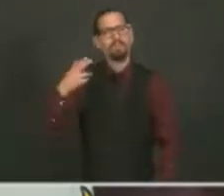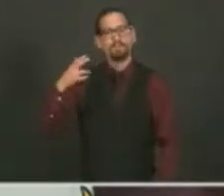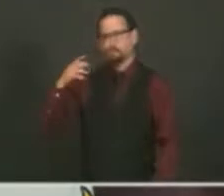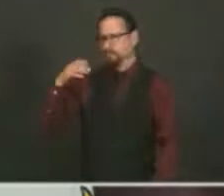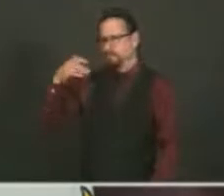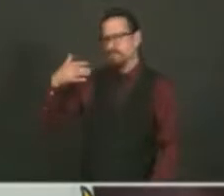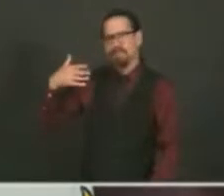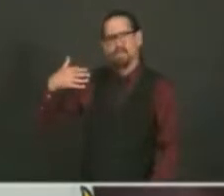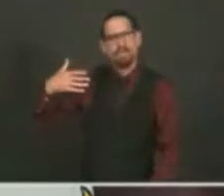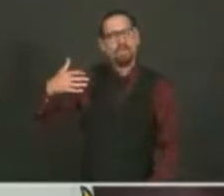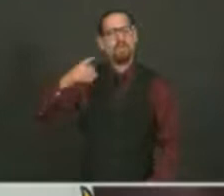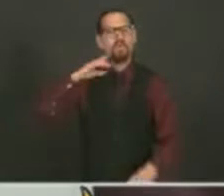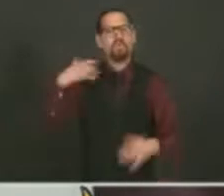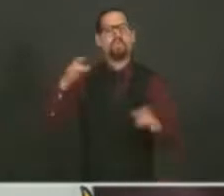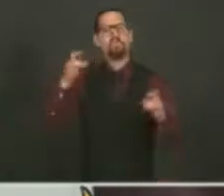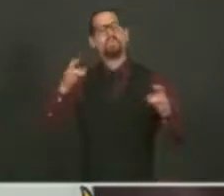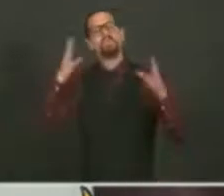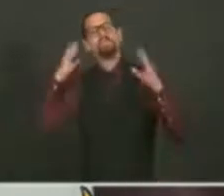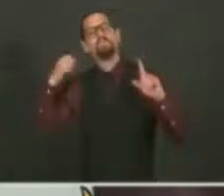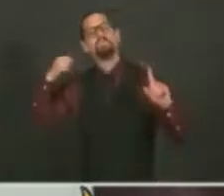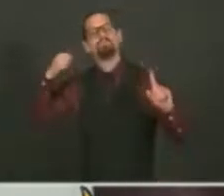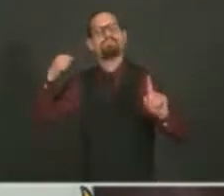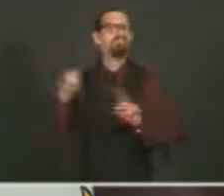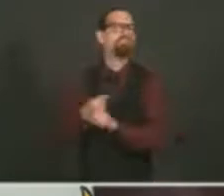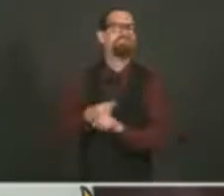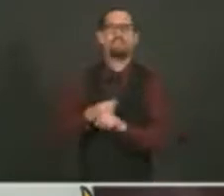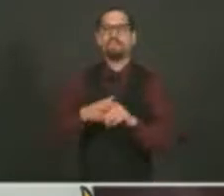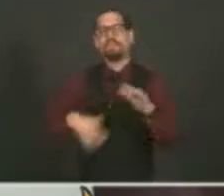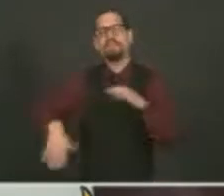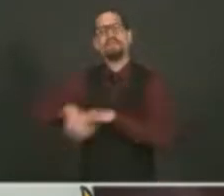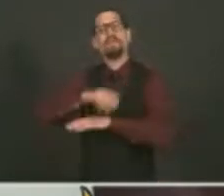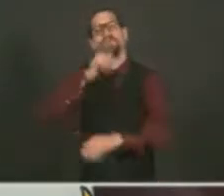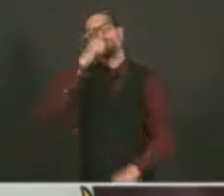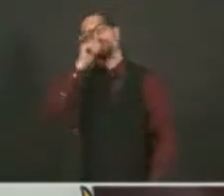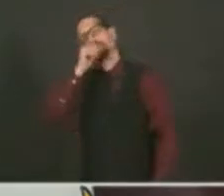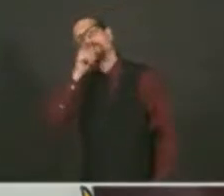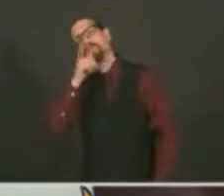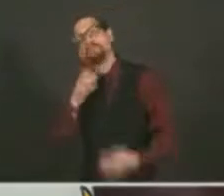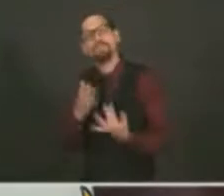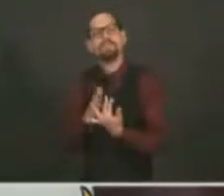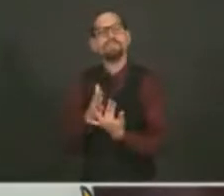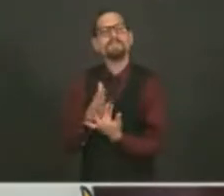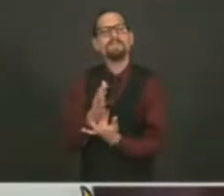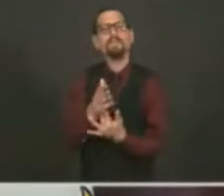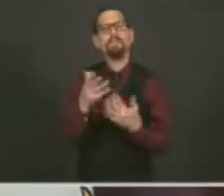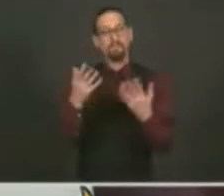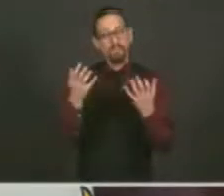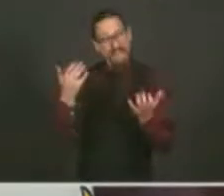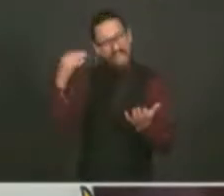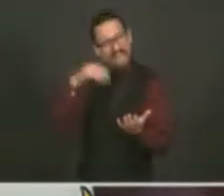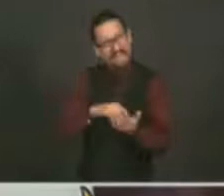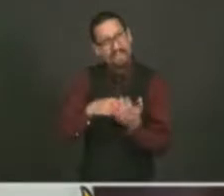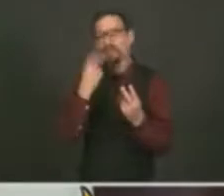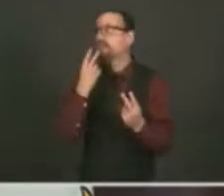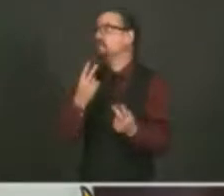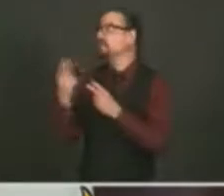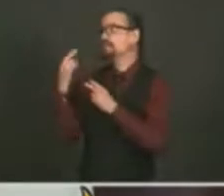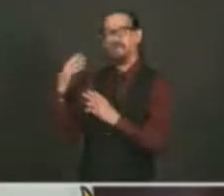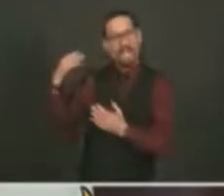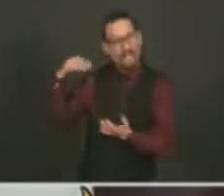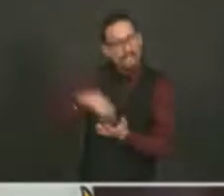horrible. We never want to go back there. We don't have to go back there, and we shouldn't go back there. So let's pull together now